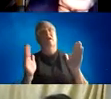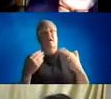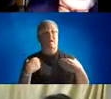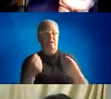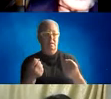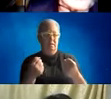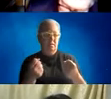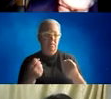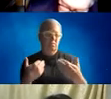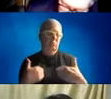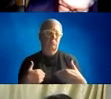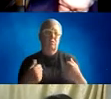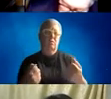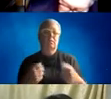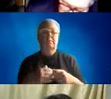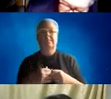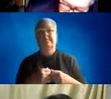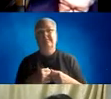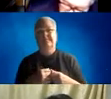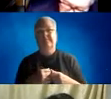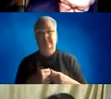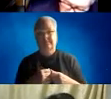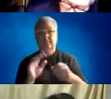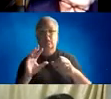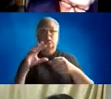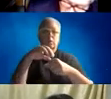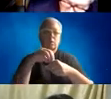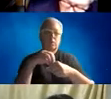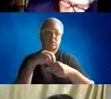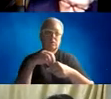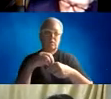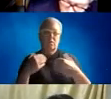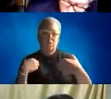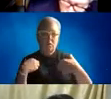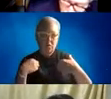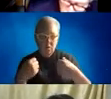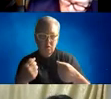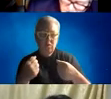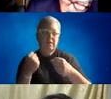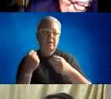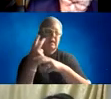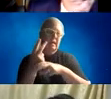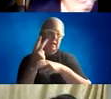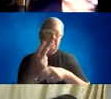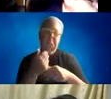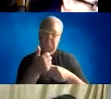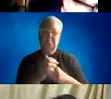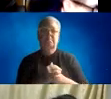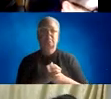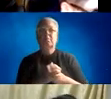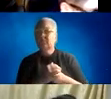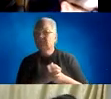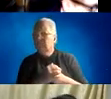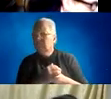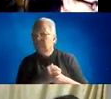SCN. Mm-hmm. Inclusive healthcare. Yeah. What does she mention what we